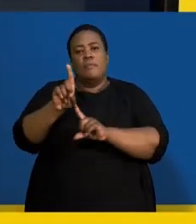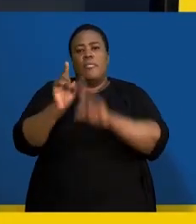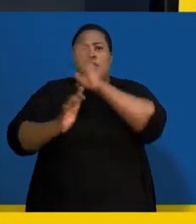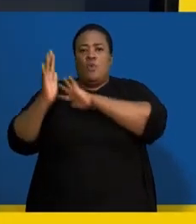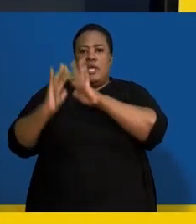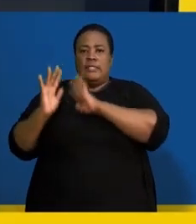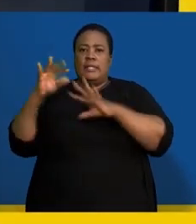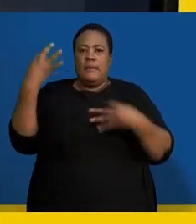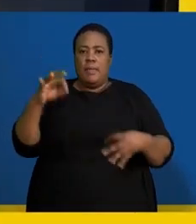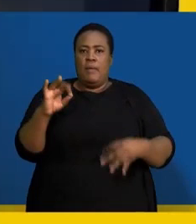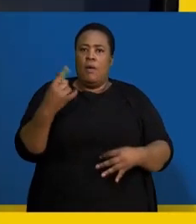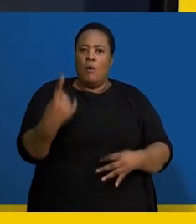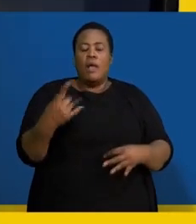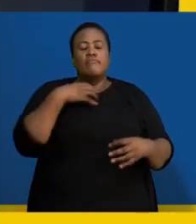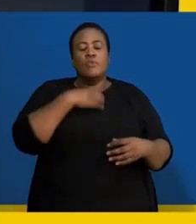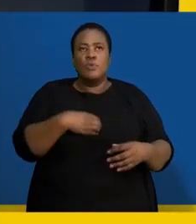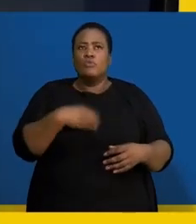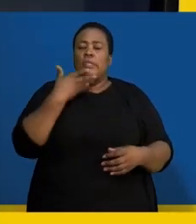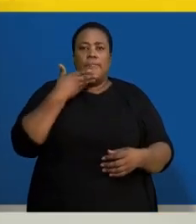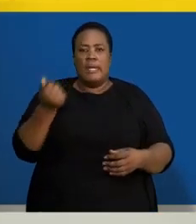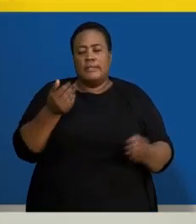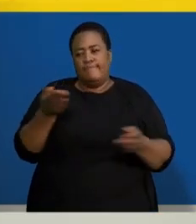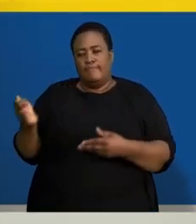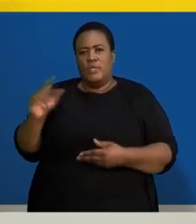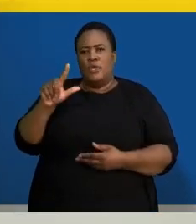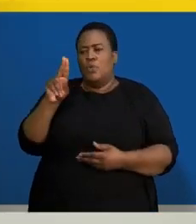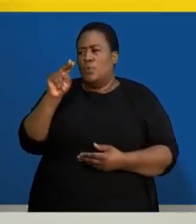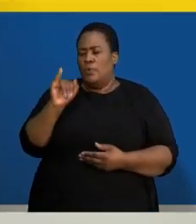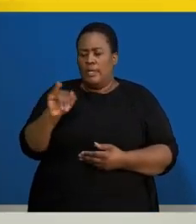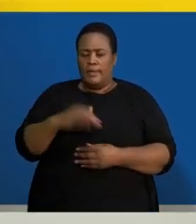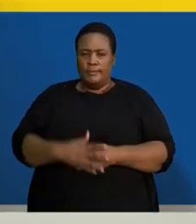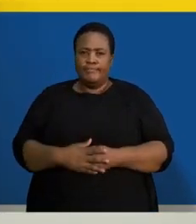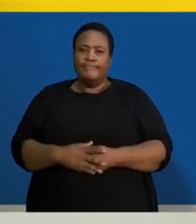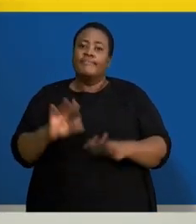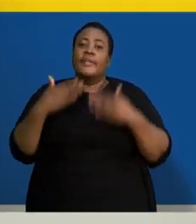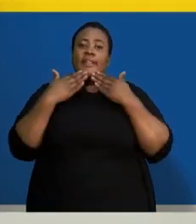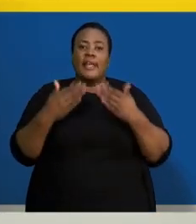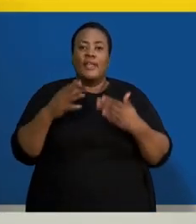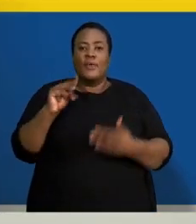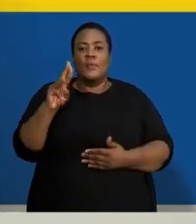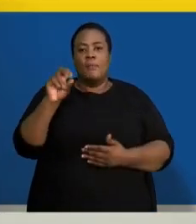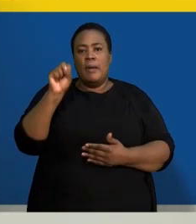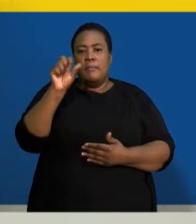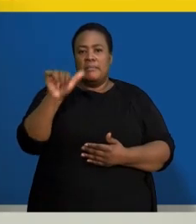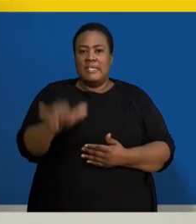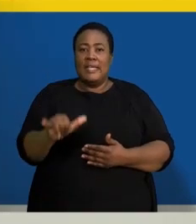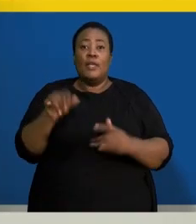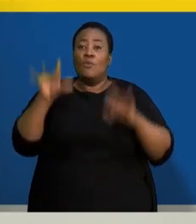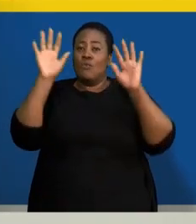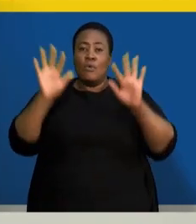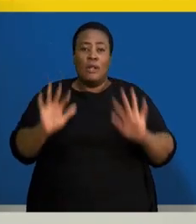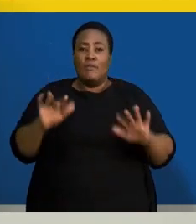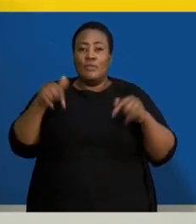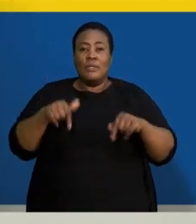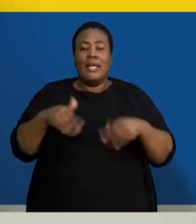1. I wish you all the best. Over to you, Luni. Thank you so much, Mamsi. Matrix, you've been awesome today. Thank you so